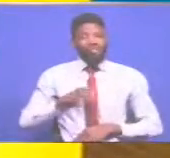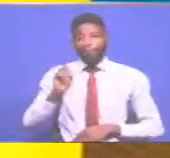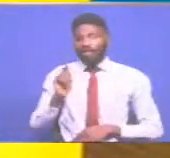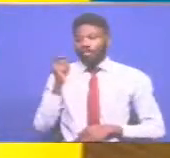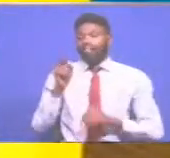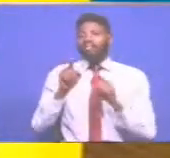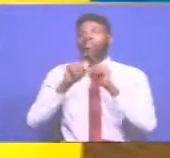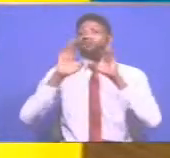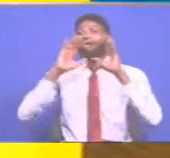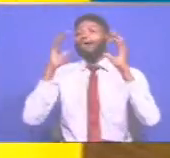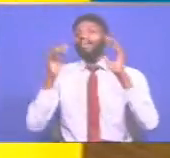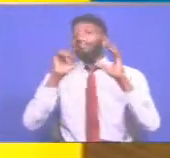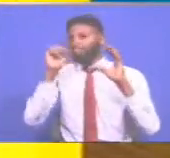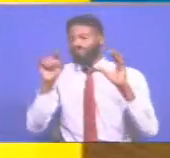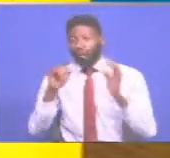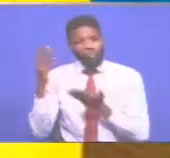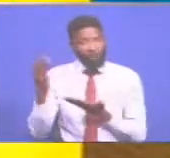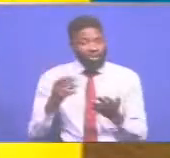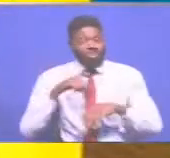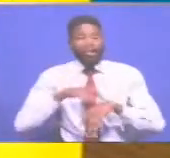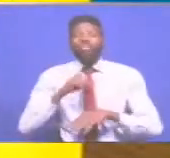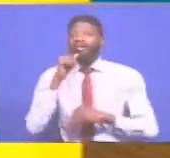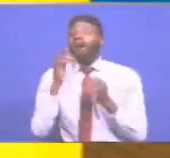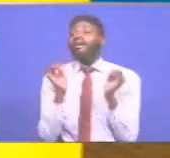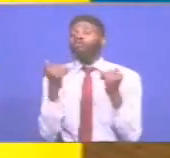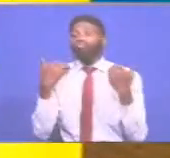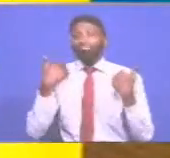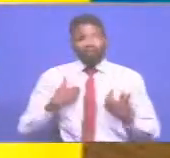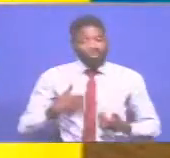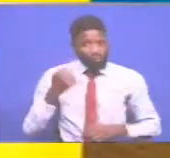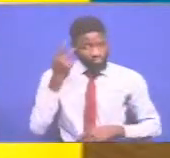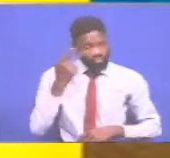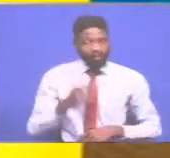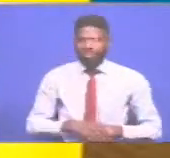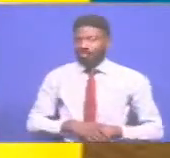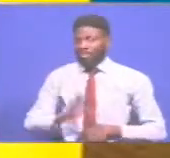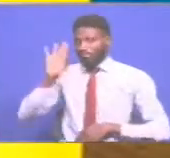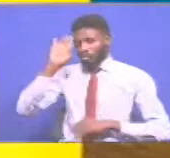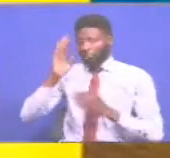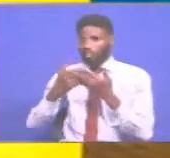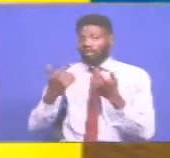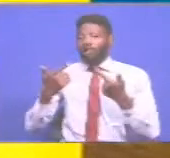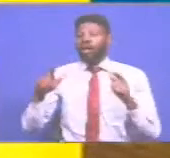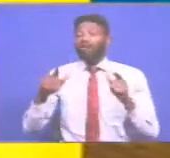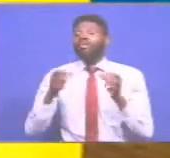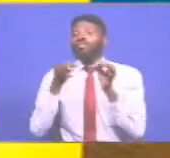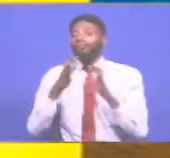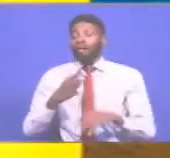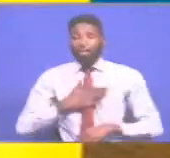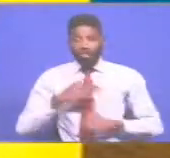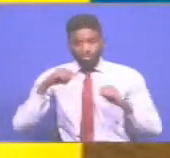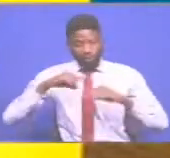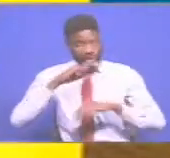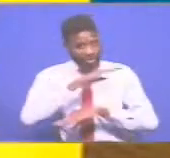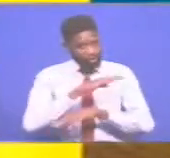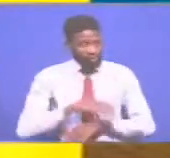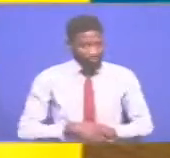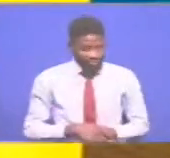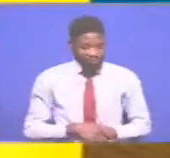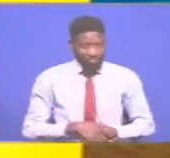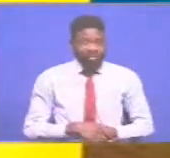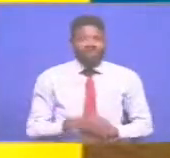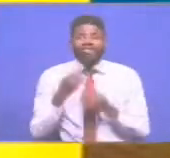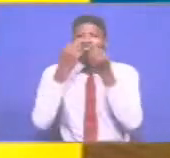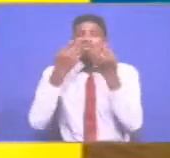to Lunchtime News. I'm Purity Museo. Byron Abuli is our sign language interpreter this afternoon, and tell us some of the